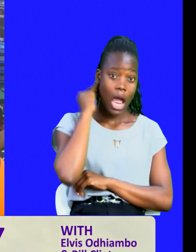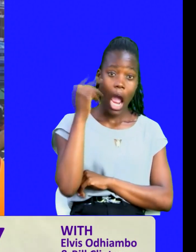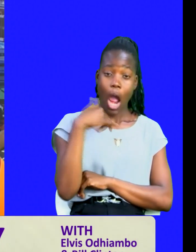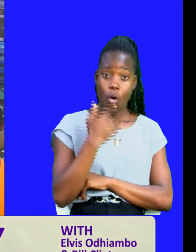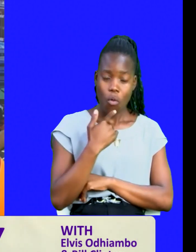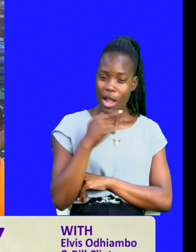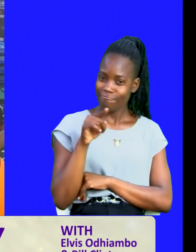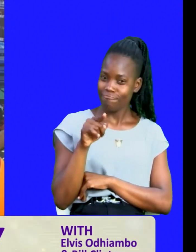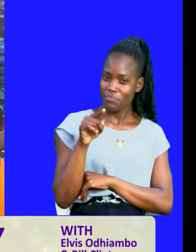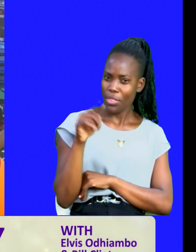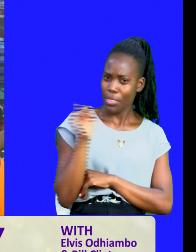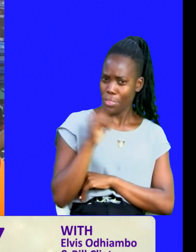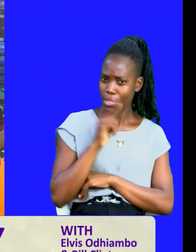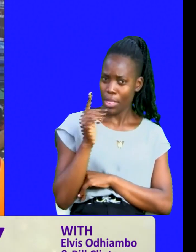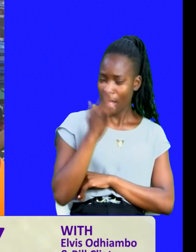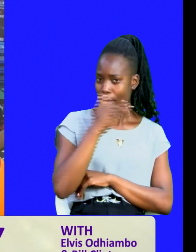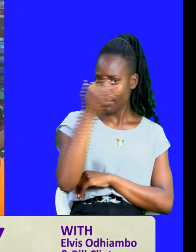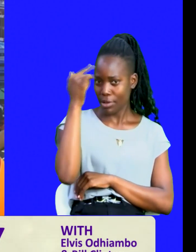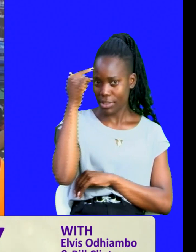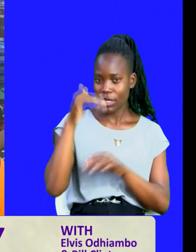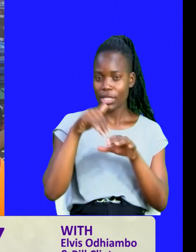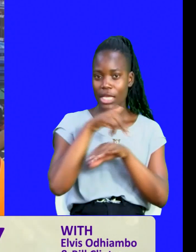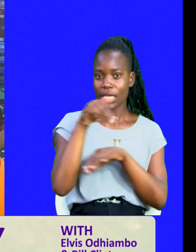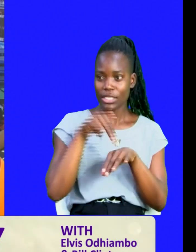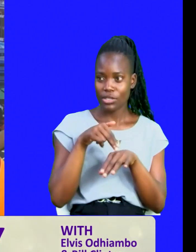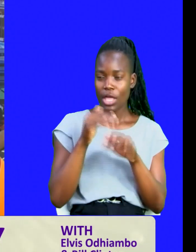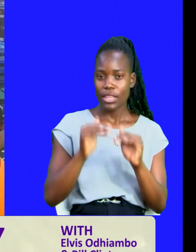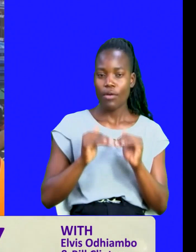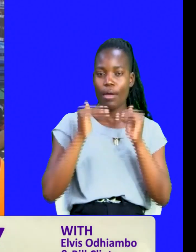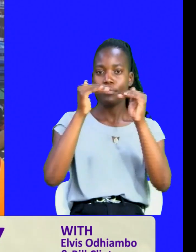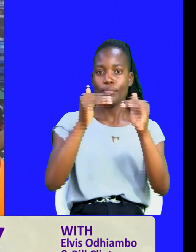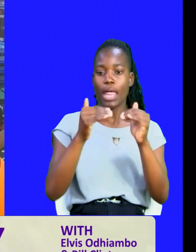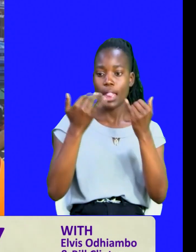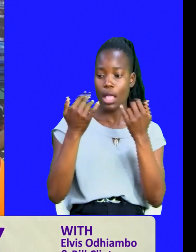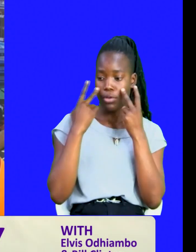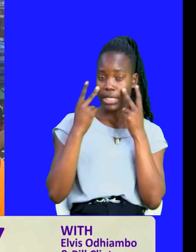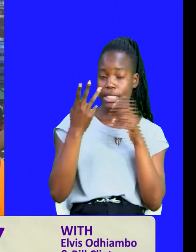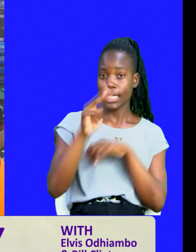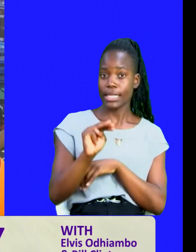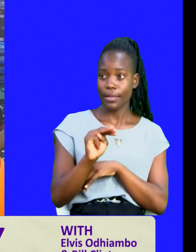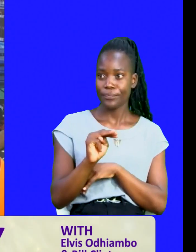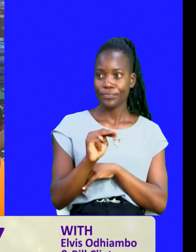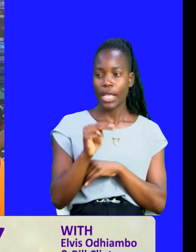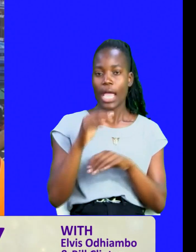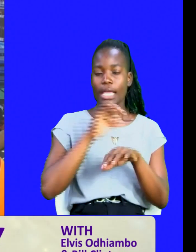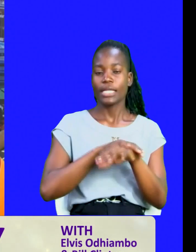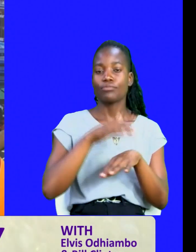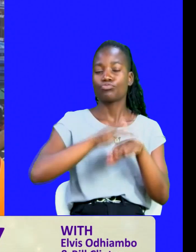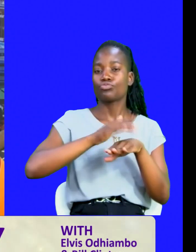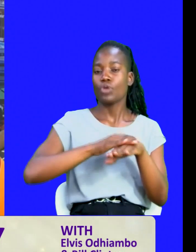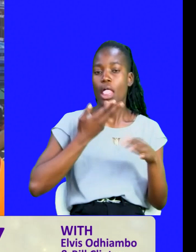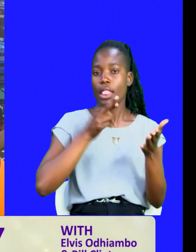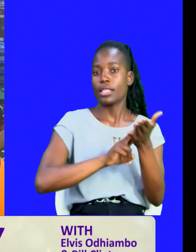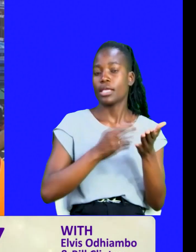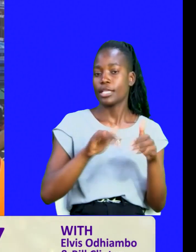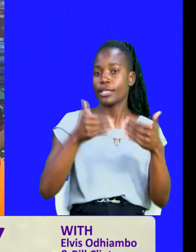considered underdogs, because they were in the National Super League, they were promoted, and we're already seeing them getting good results. It only